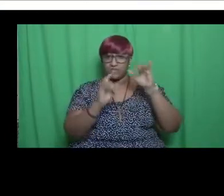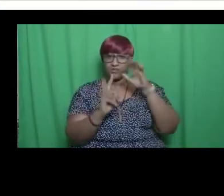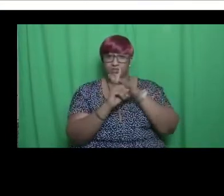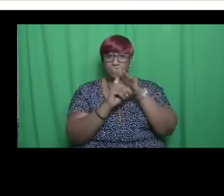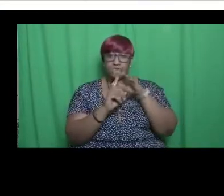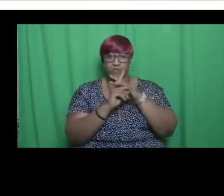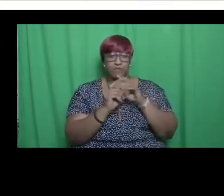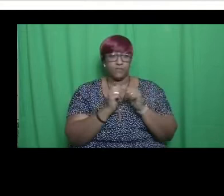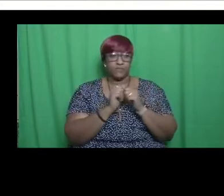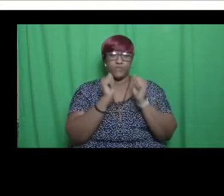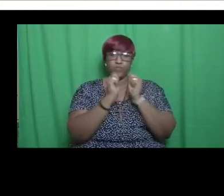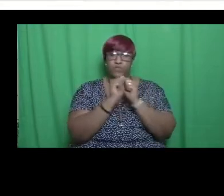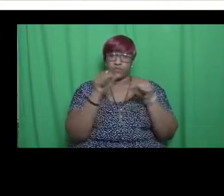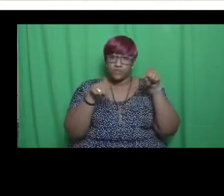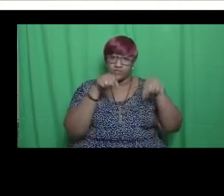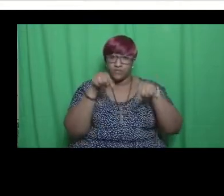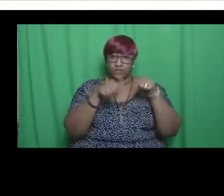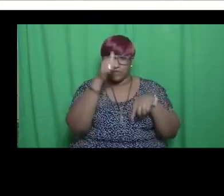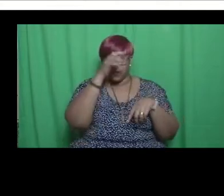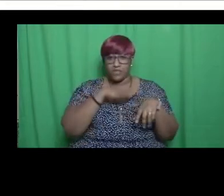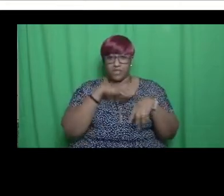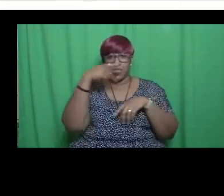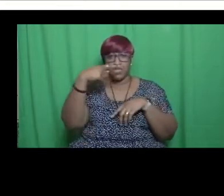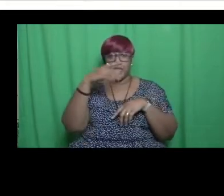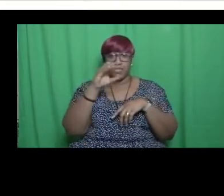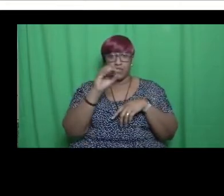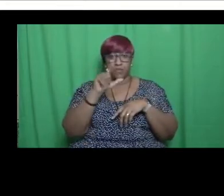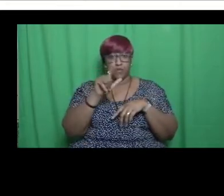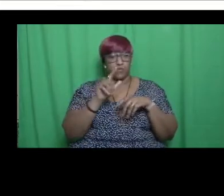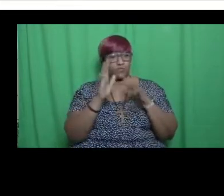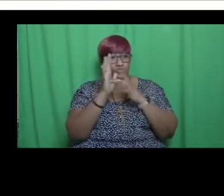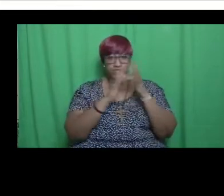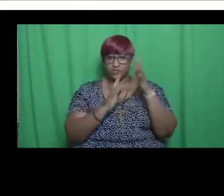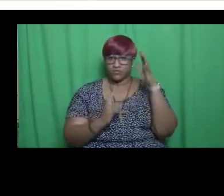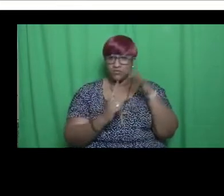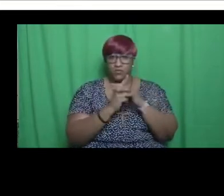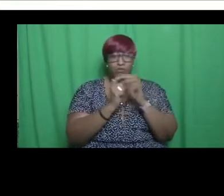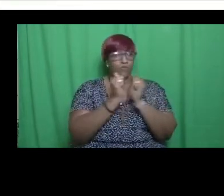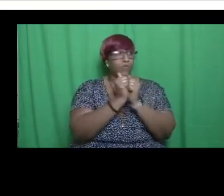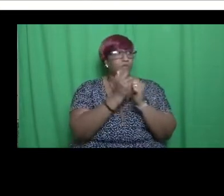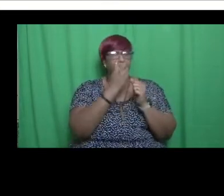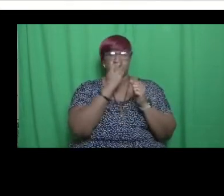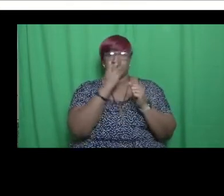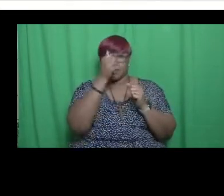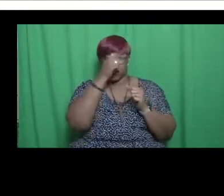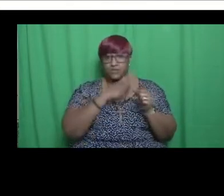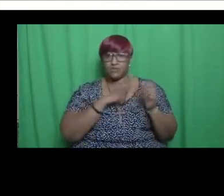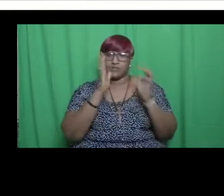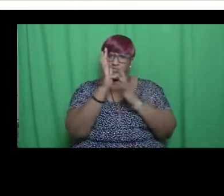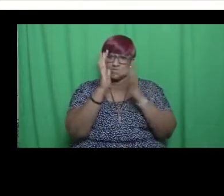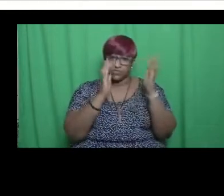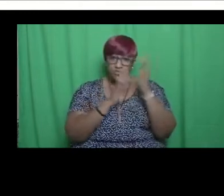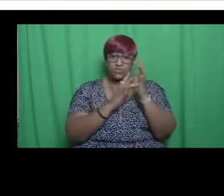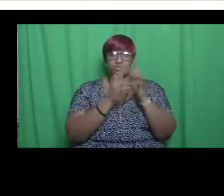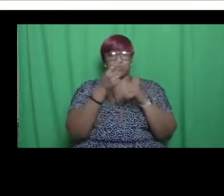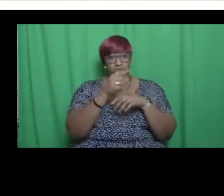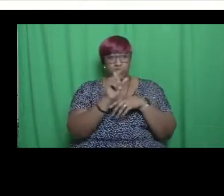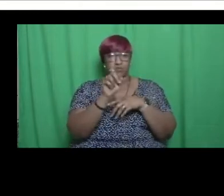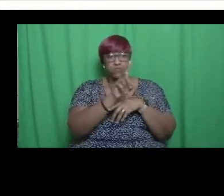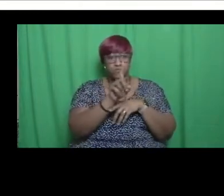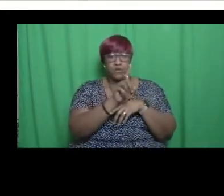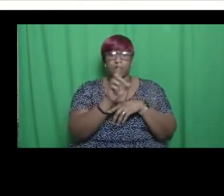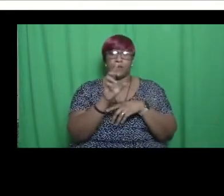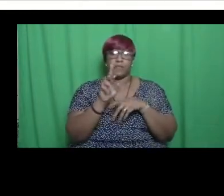He showed up with the paralyzed man at the pool of Bethesda. He showed up with the blind man. Jesus went to where